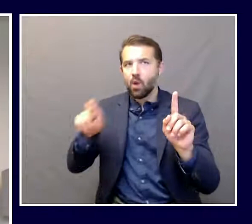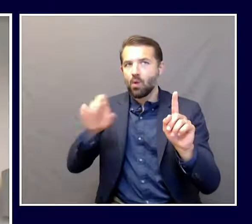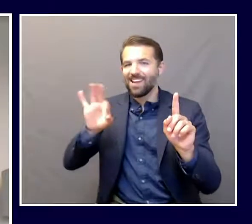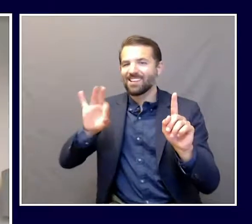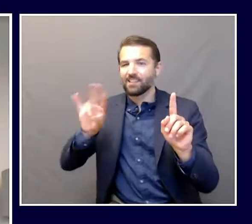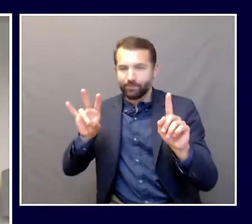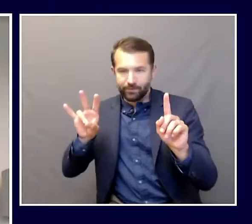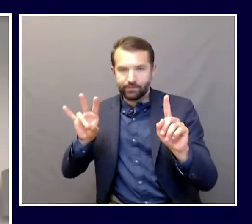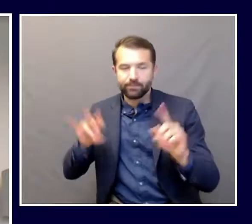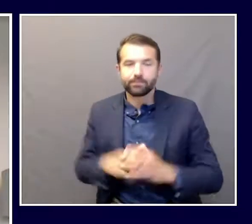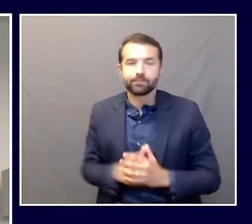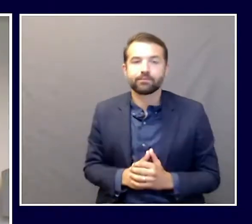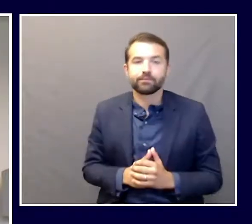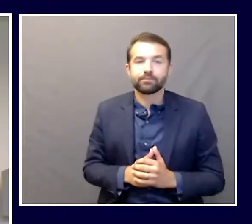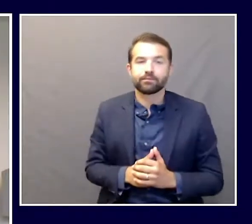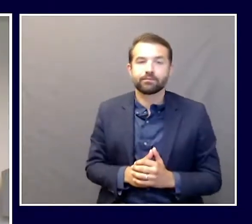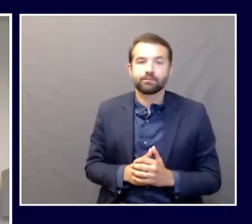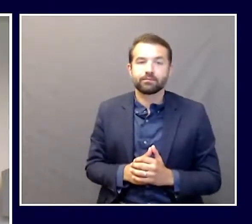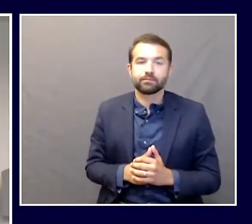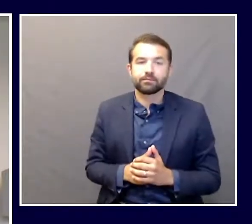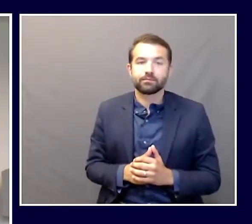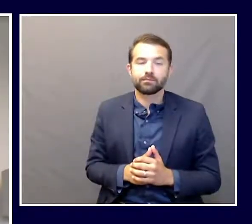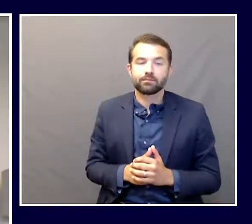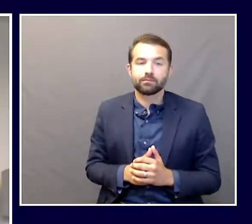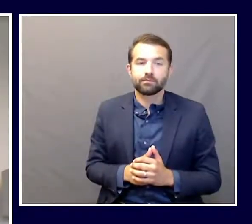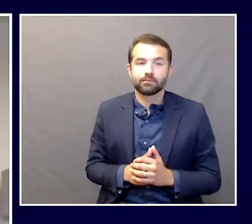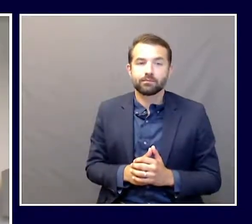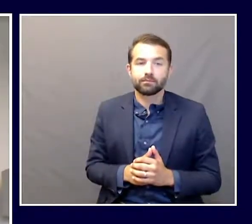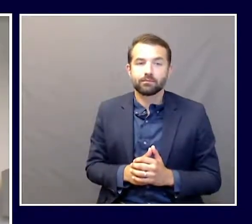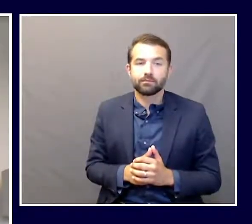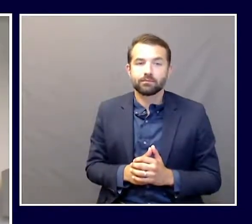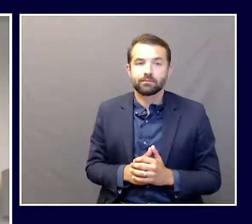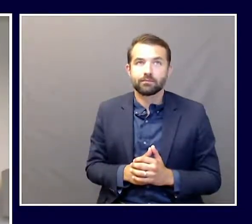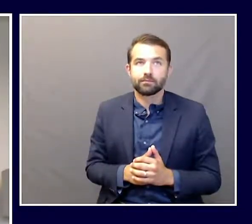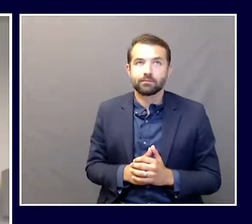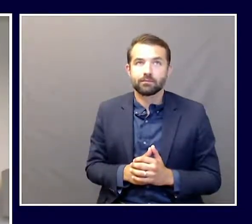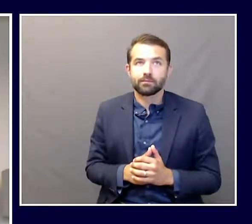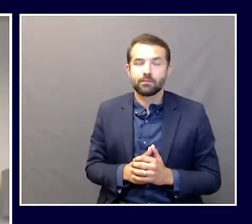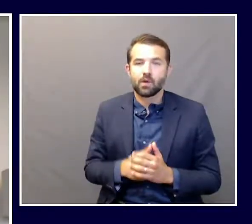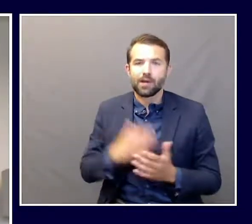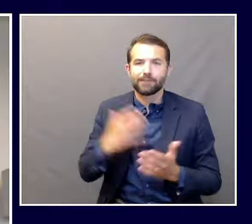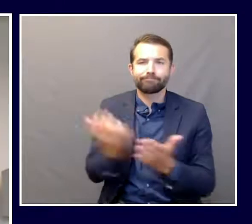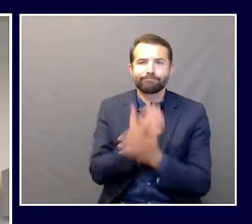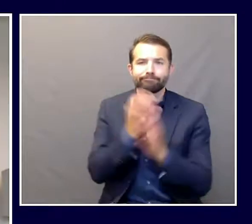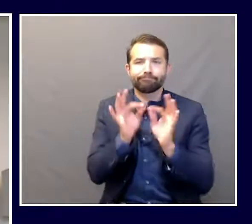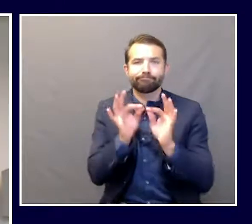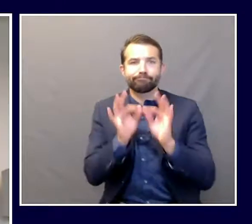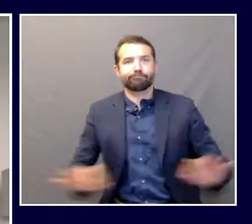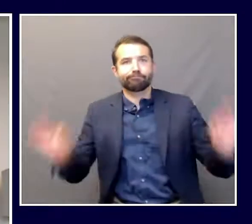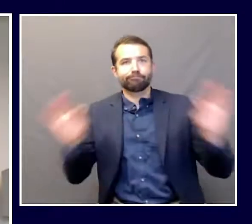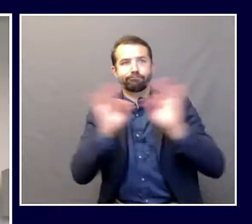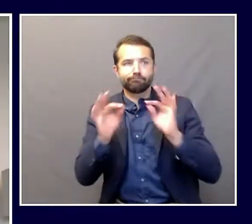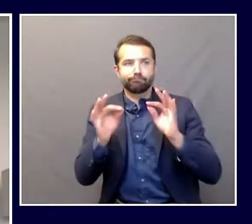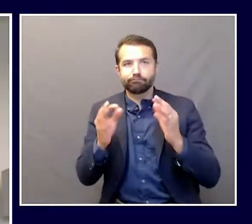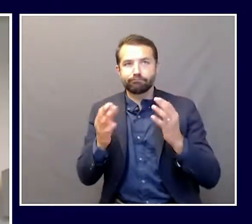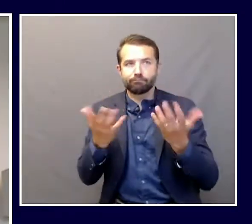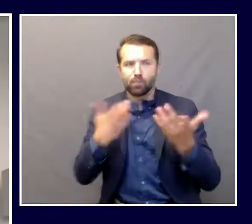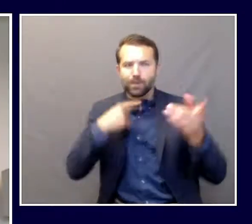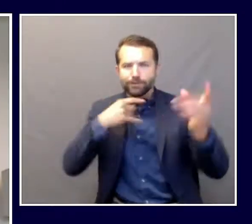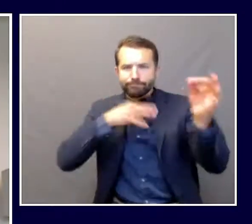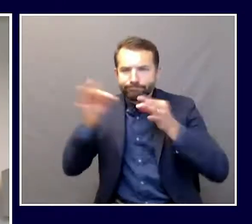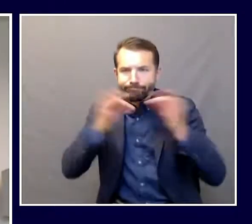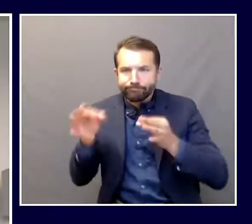100,000 people. What I'd like to take a minute today to do is to talk a little bit about